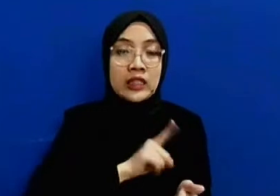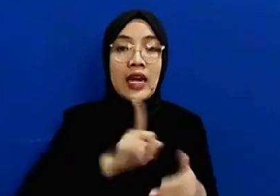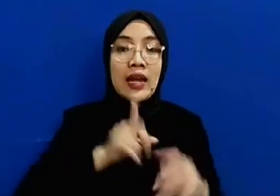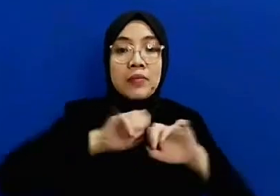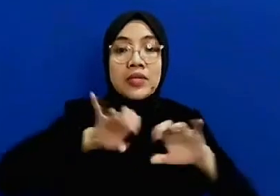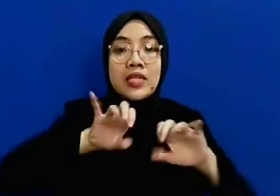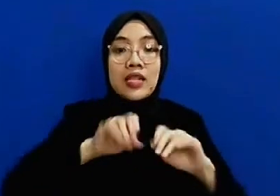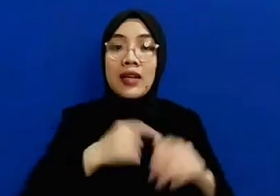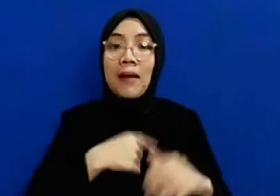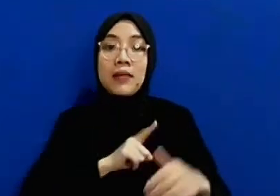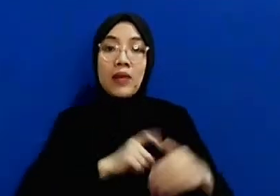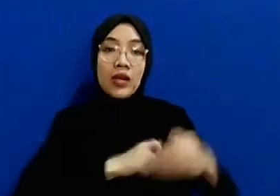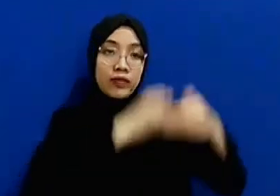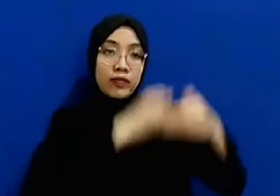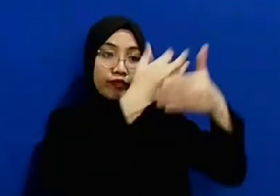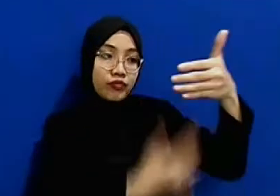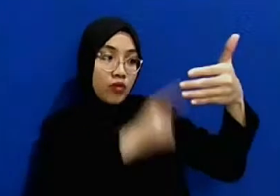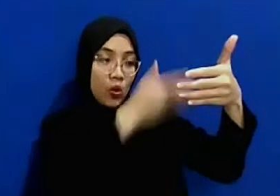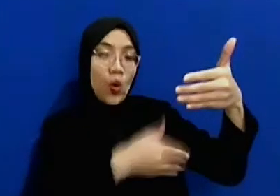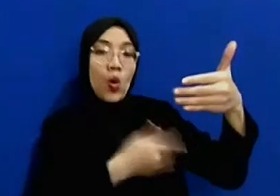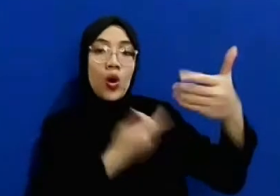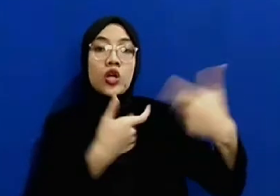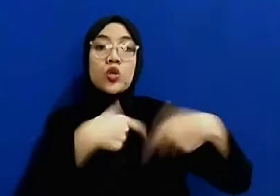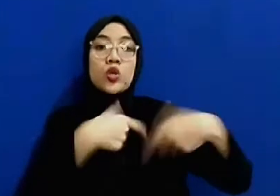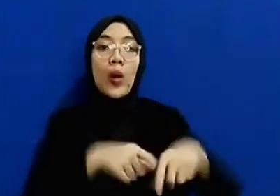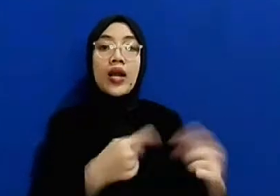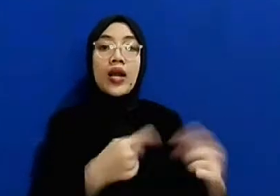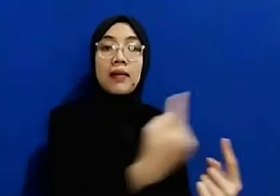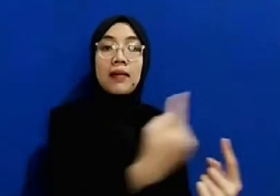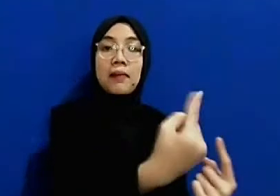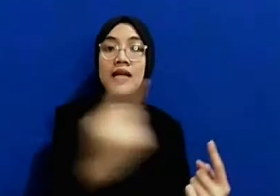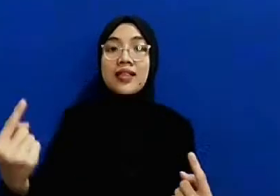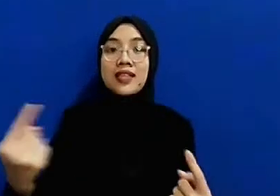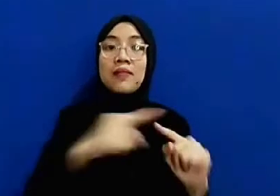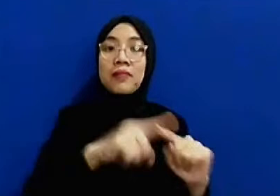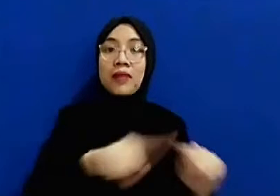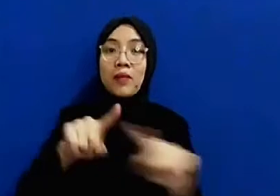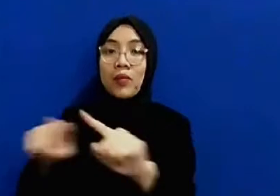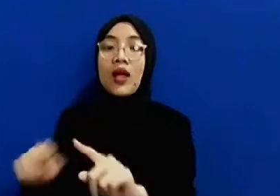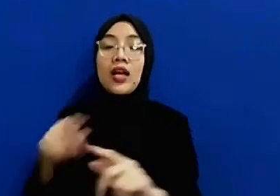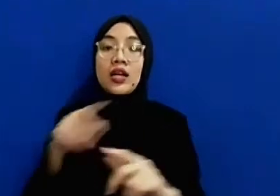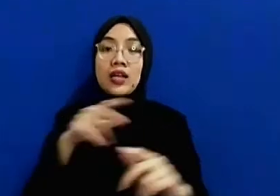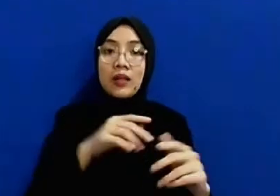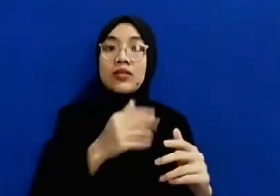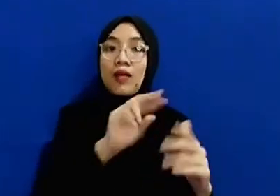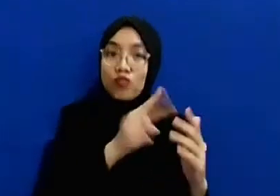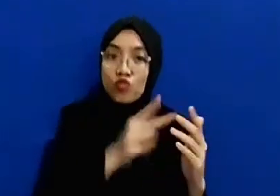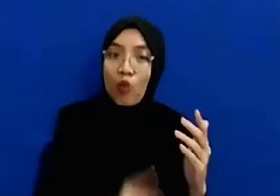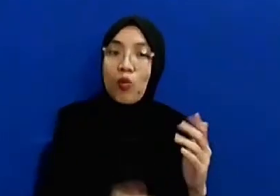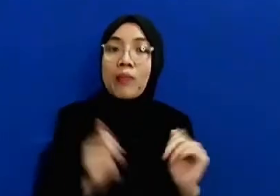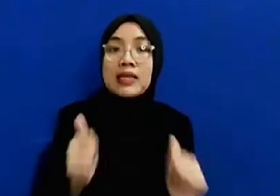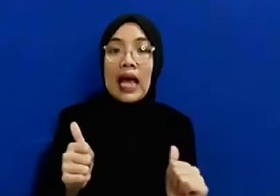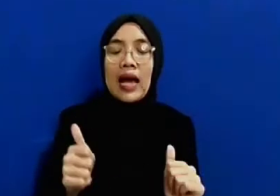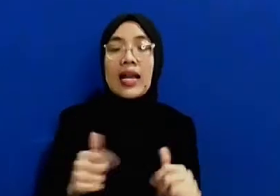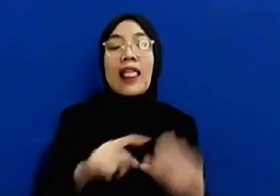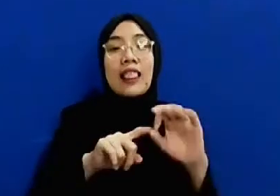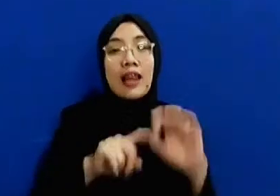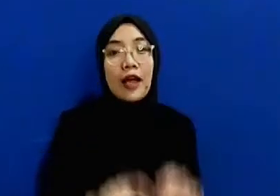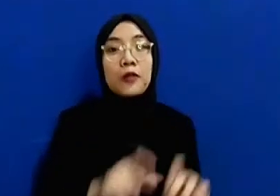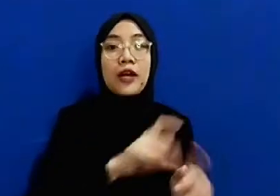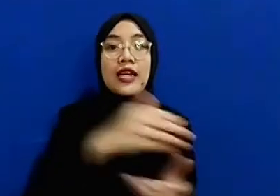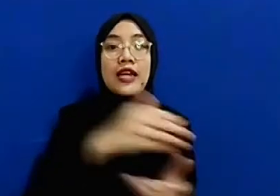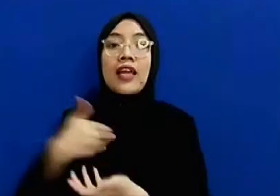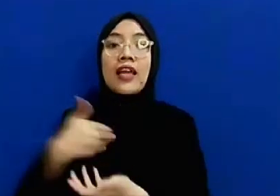them. And this narrative changes depending on the person's personal data profile. Our system's the top